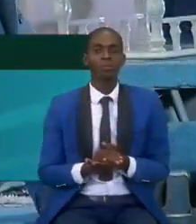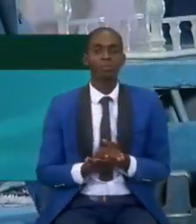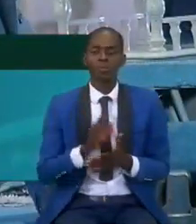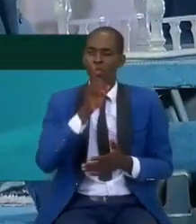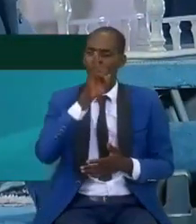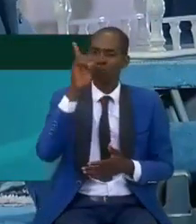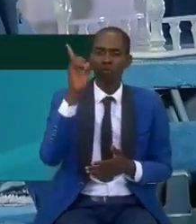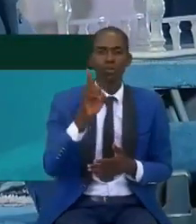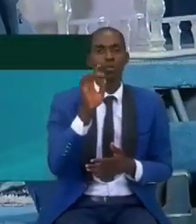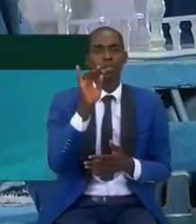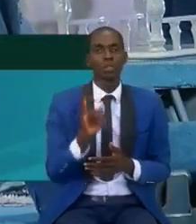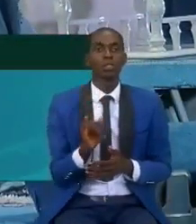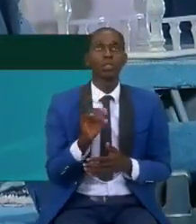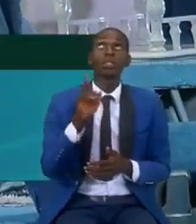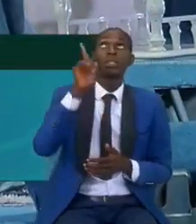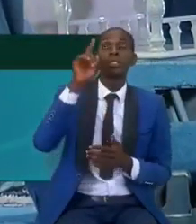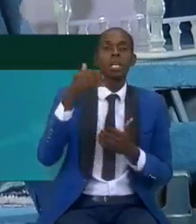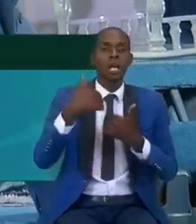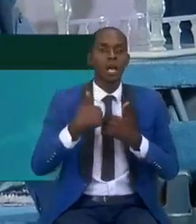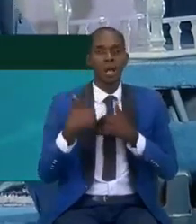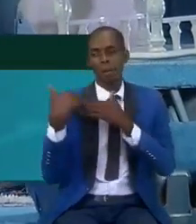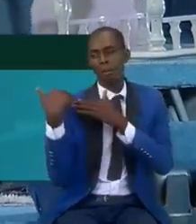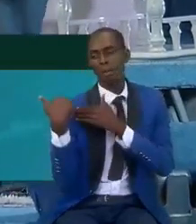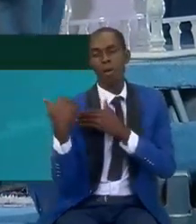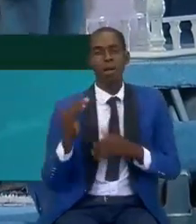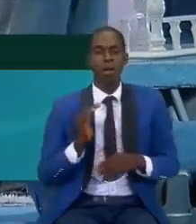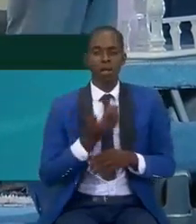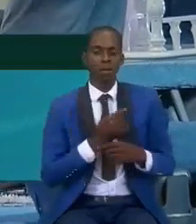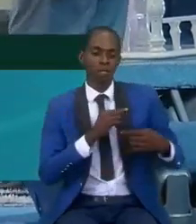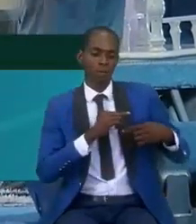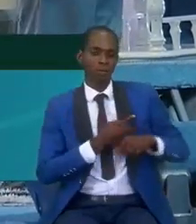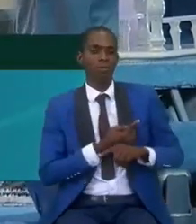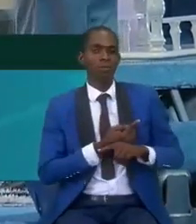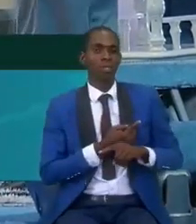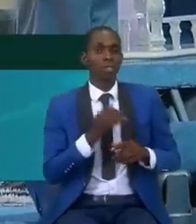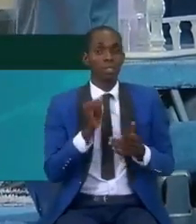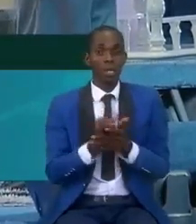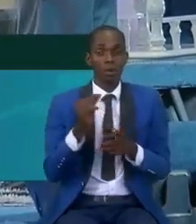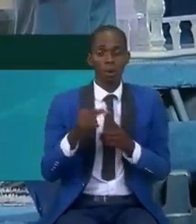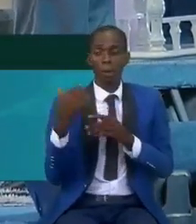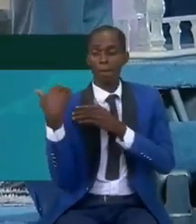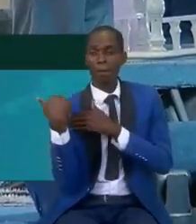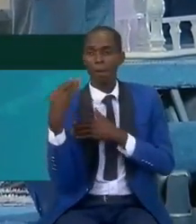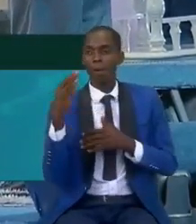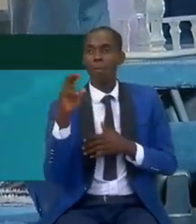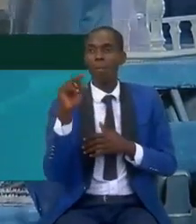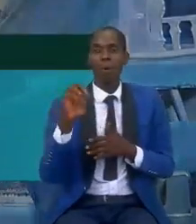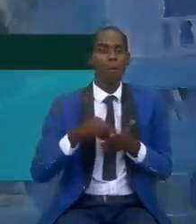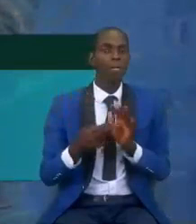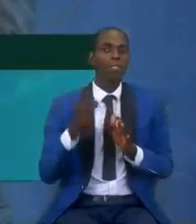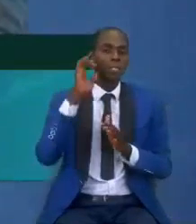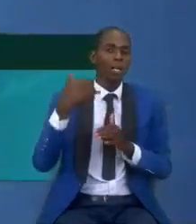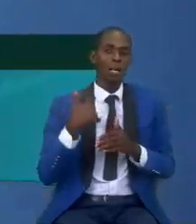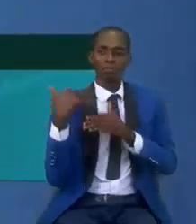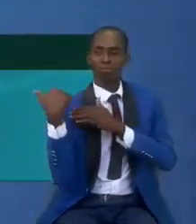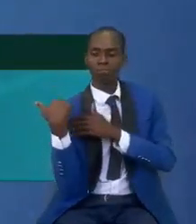our grief. That word "borne" there is, it means to carry. He has taken, taken away. He has carried, he has removed.